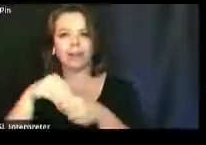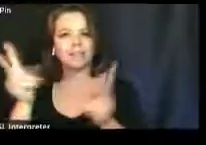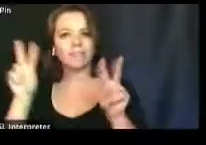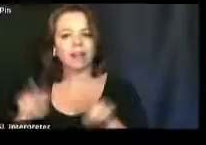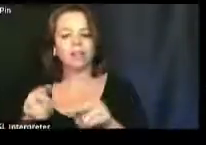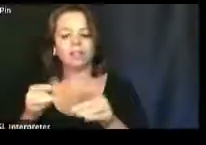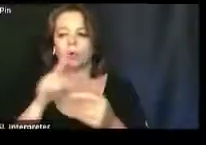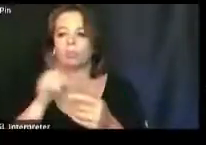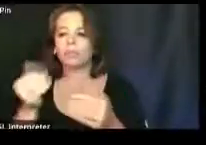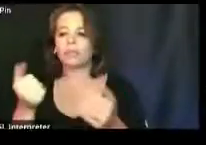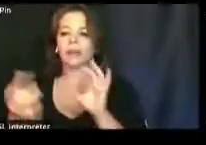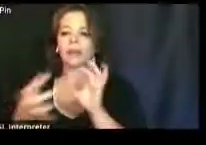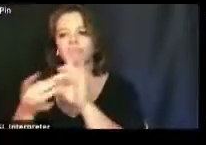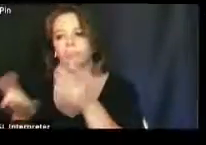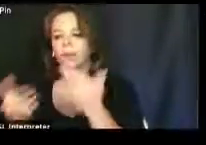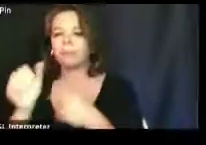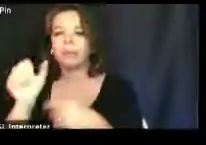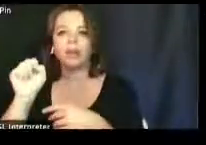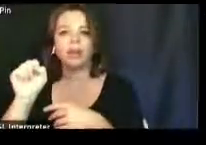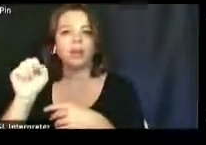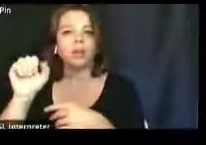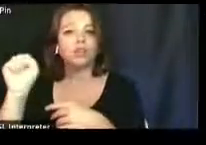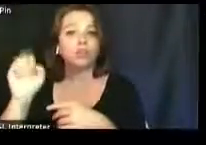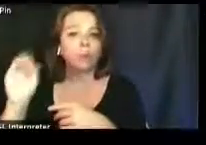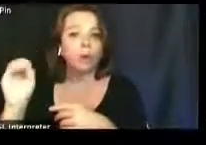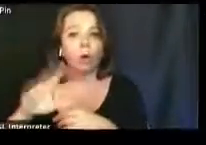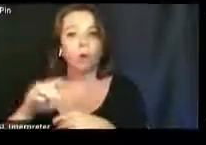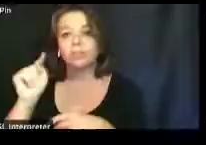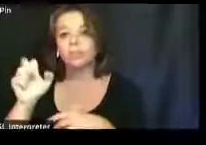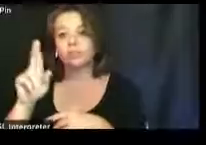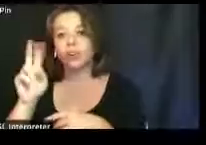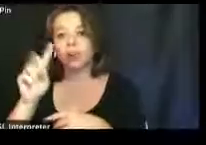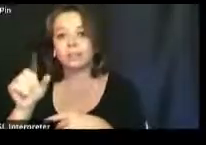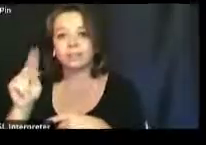adjoining could be Sherman Oaks, Tarzana, or to the north, Lake Balboa.